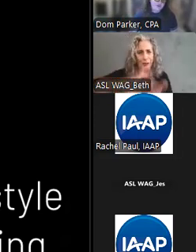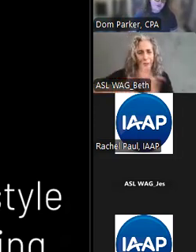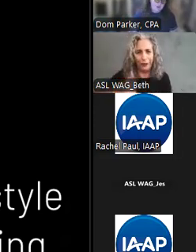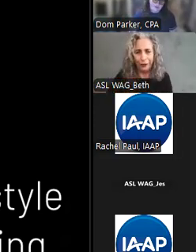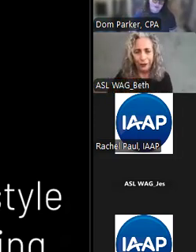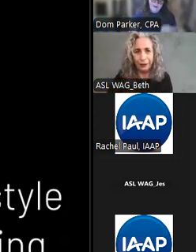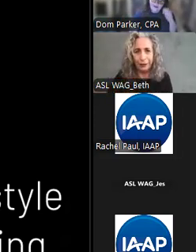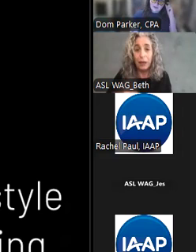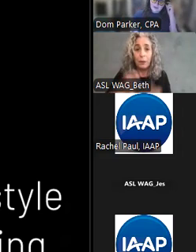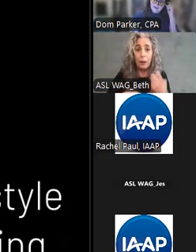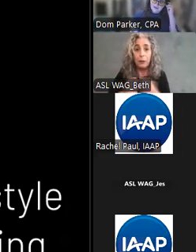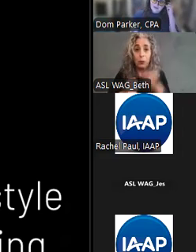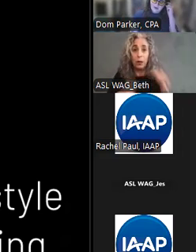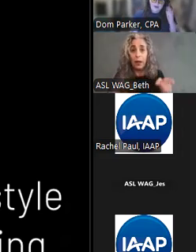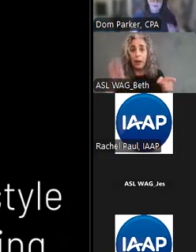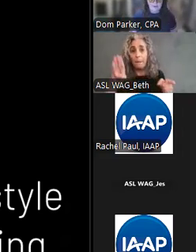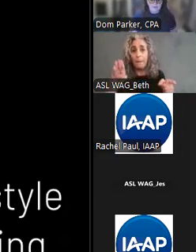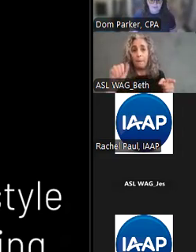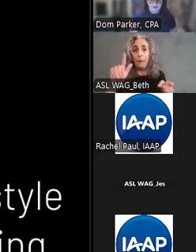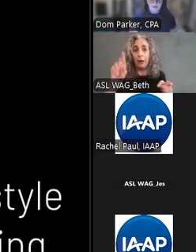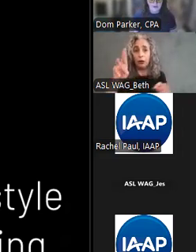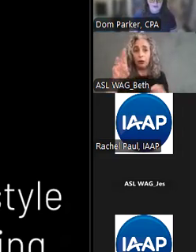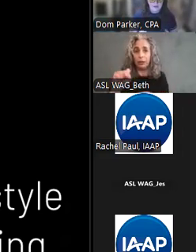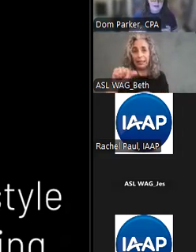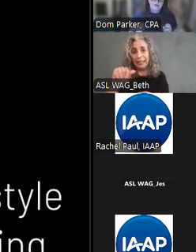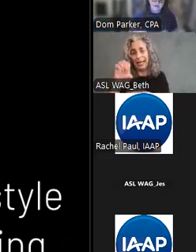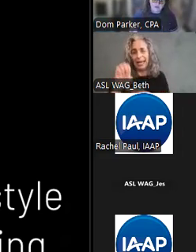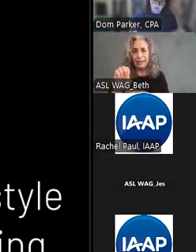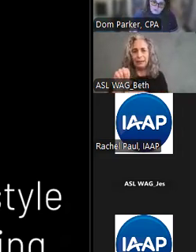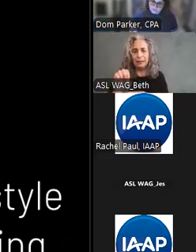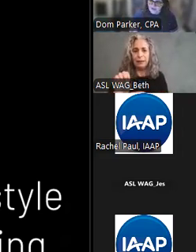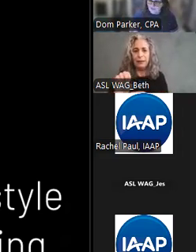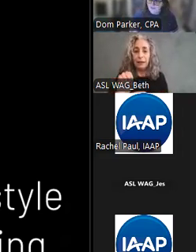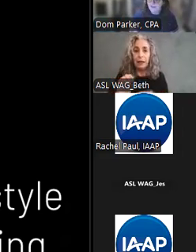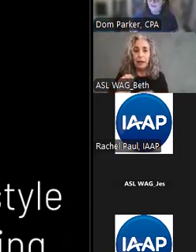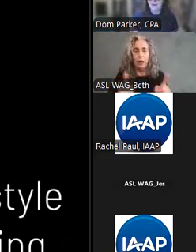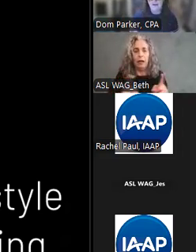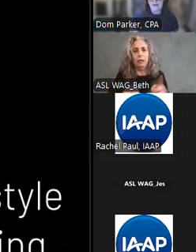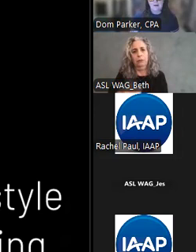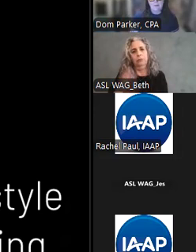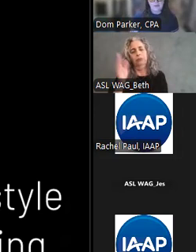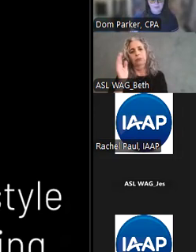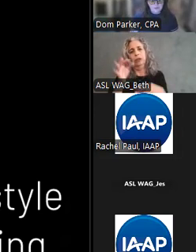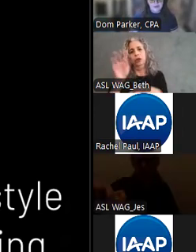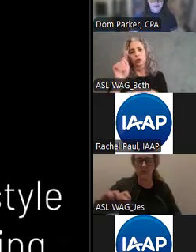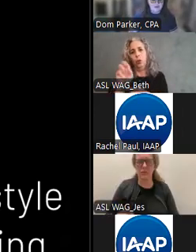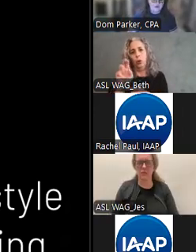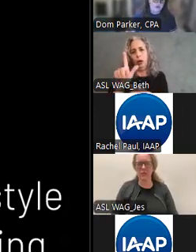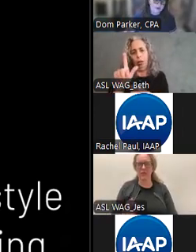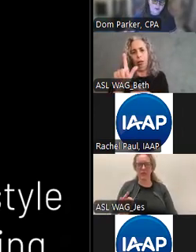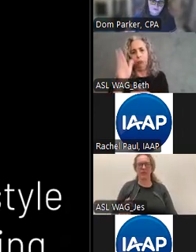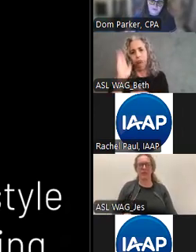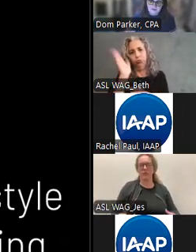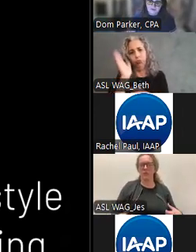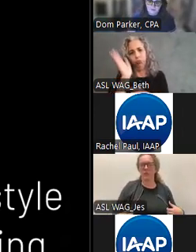issues with Baldur's Gate, a lot of people would find, is the tutorial style. The Baldur's Gate